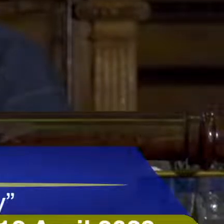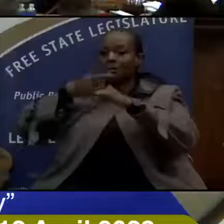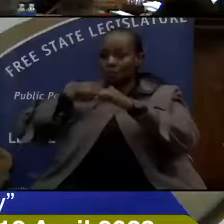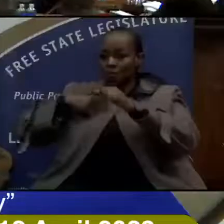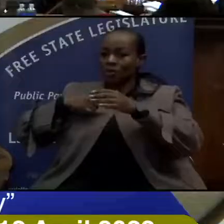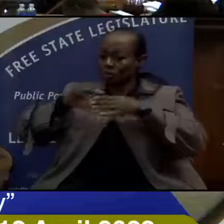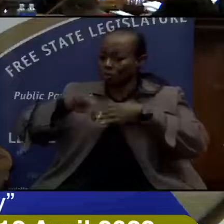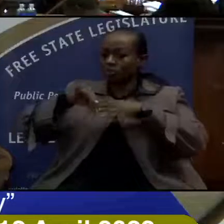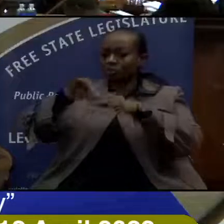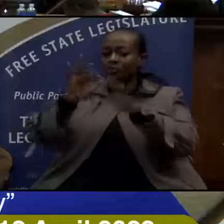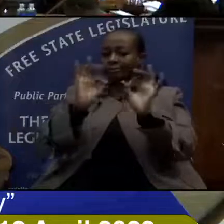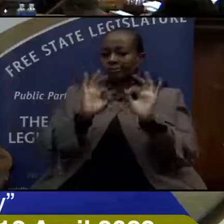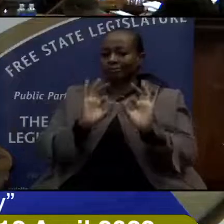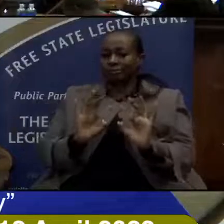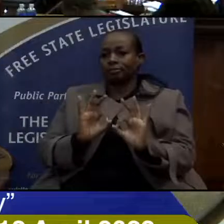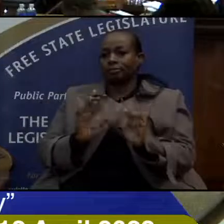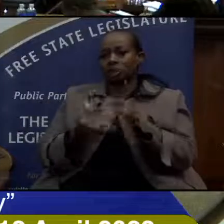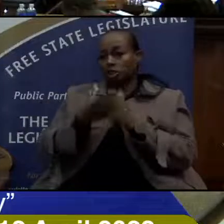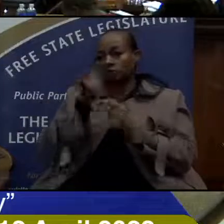right direction.